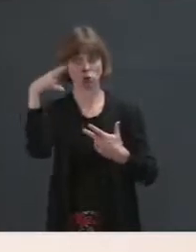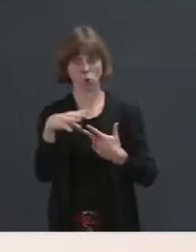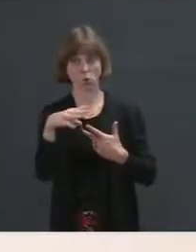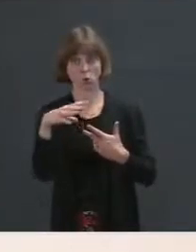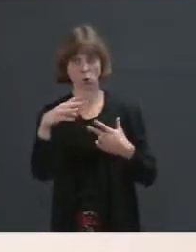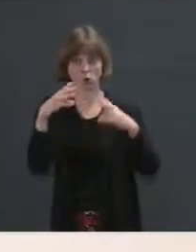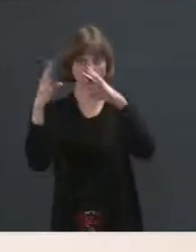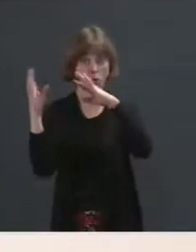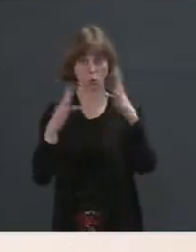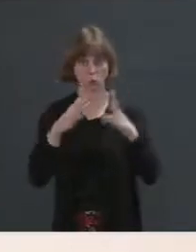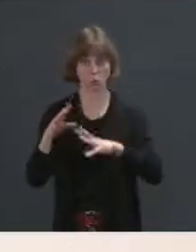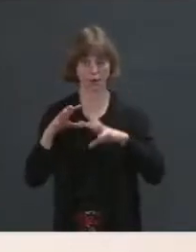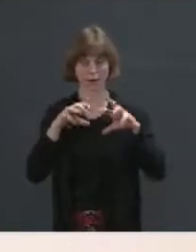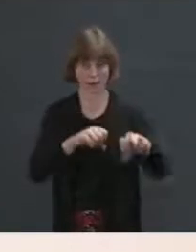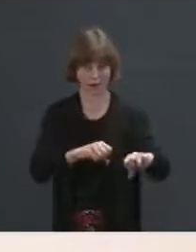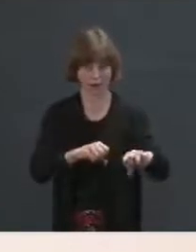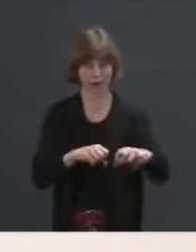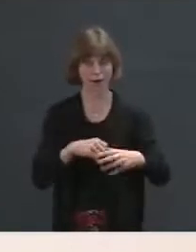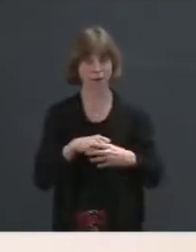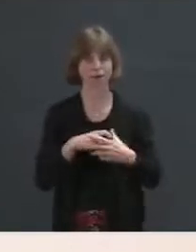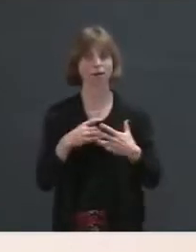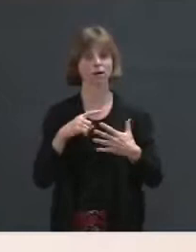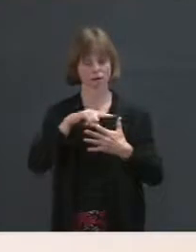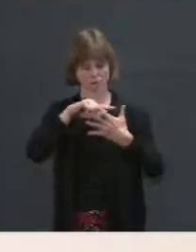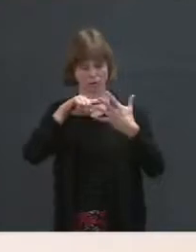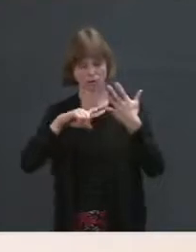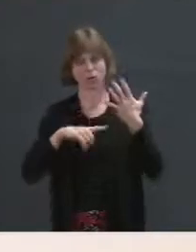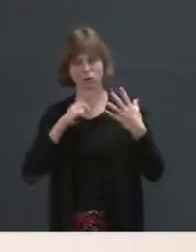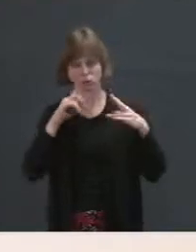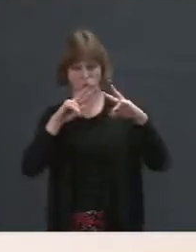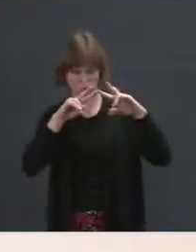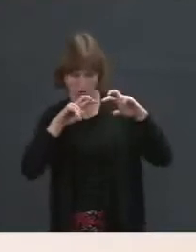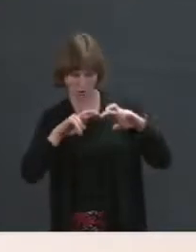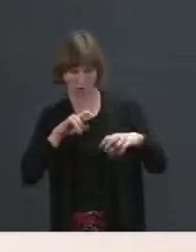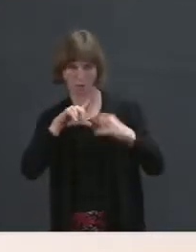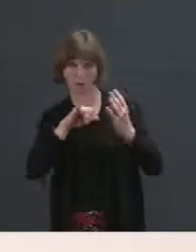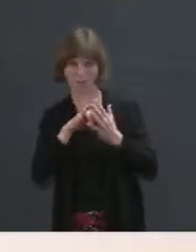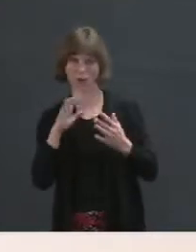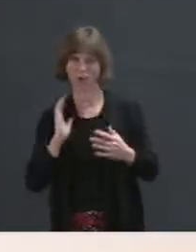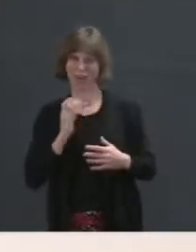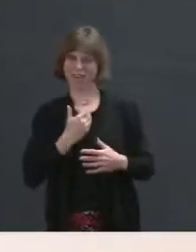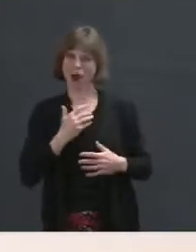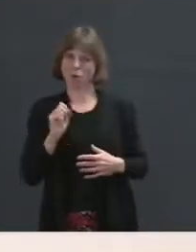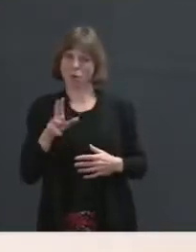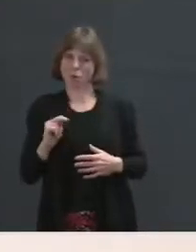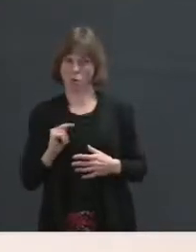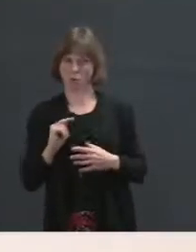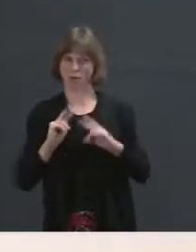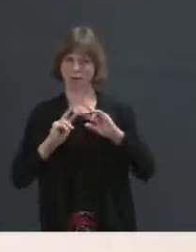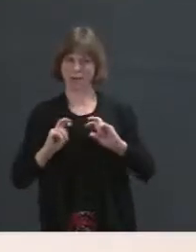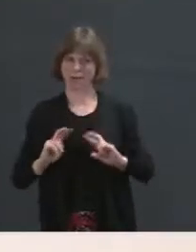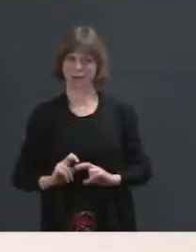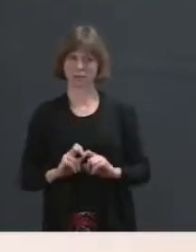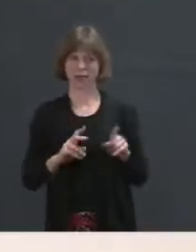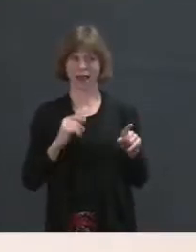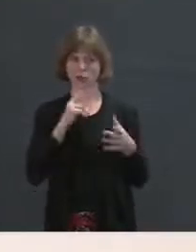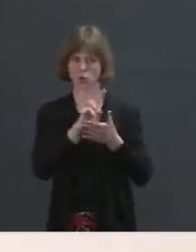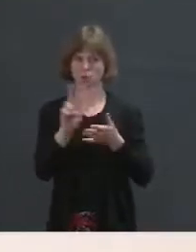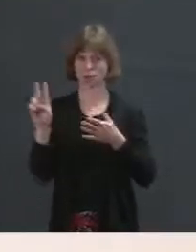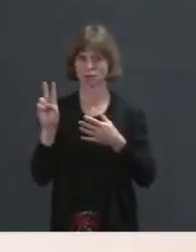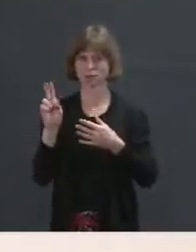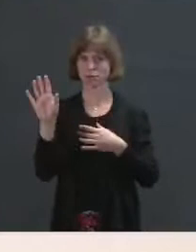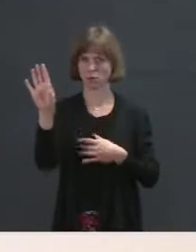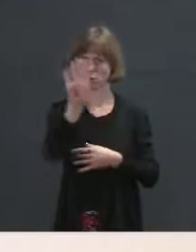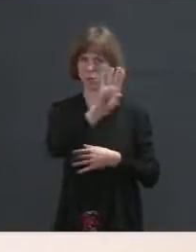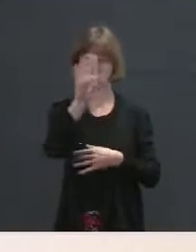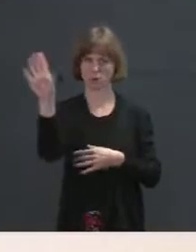take a close look at that so we have our own assessment. As you know, the president also spoke with President Putin just maybe 2 weeks ago and did